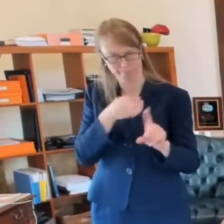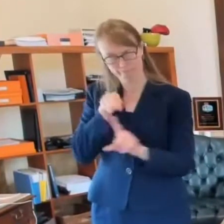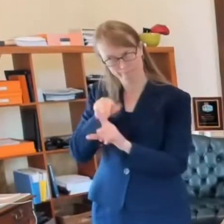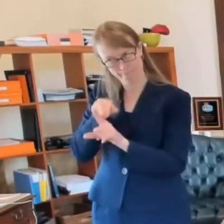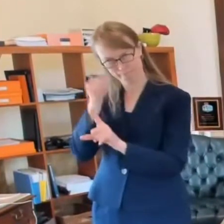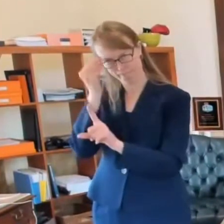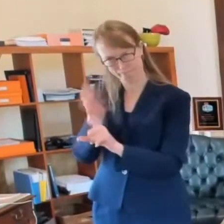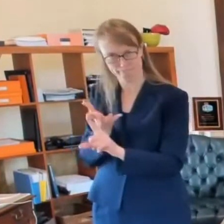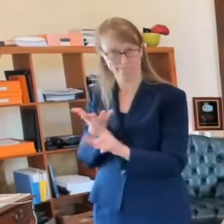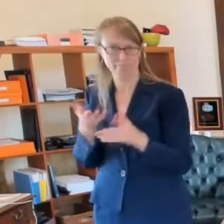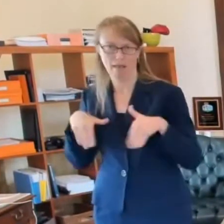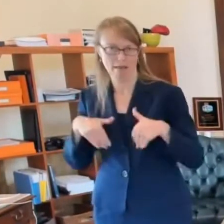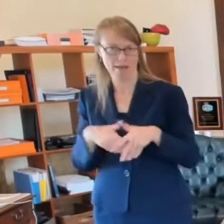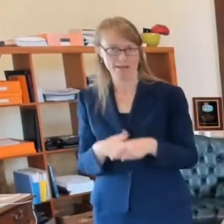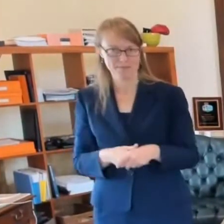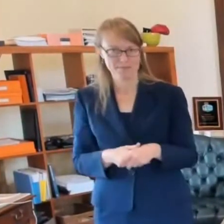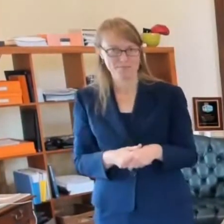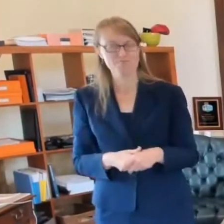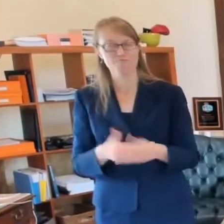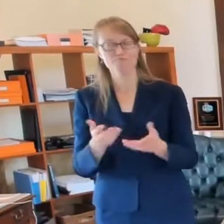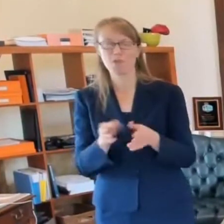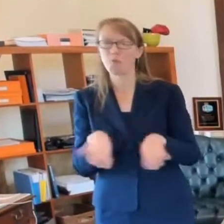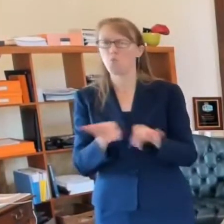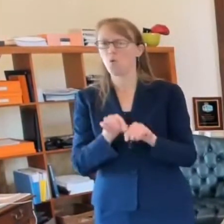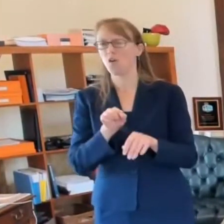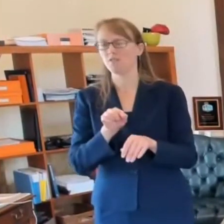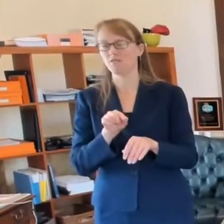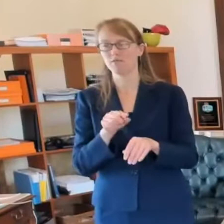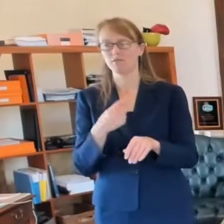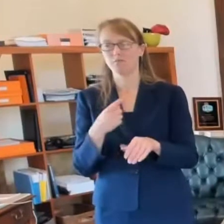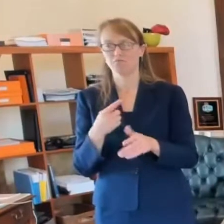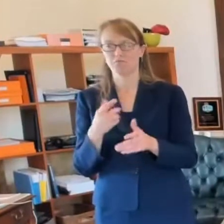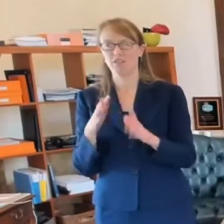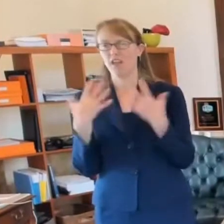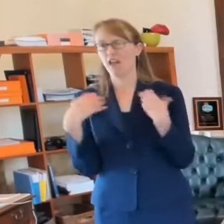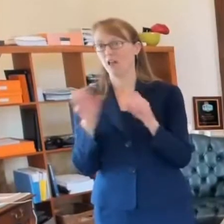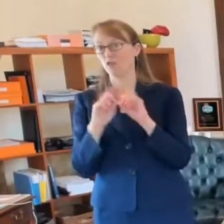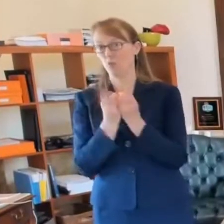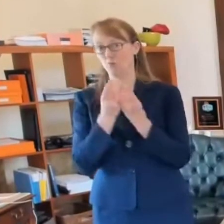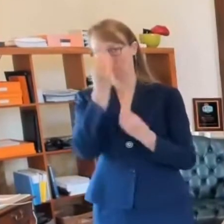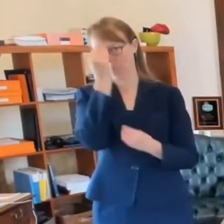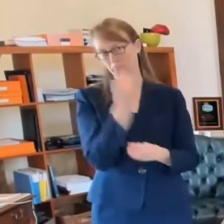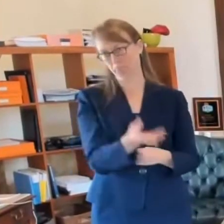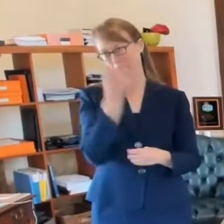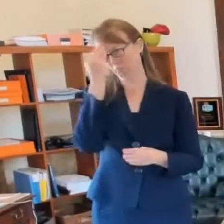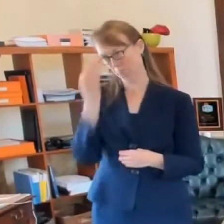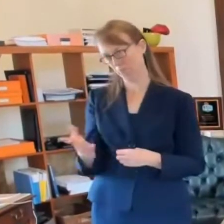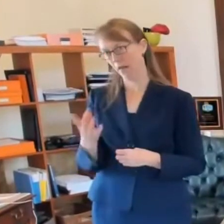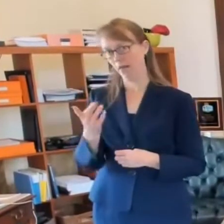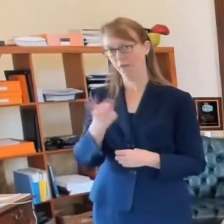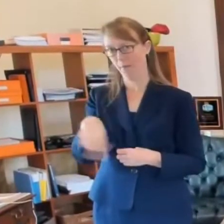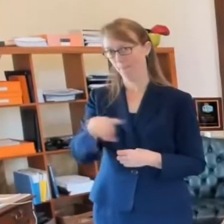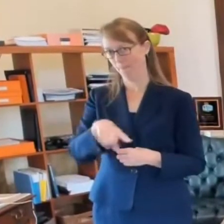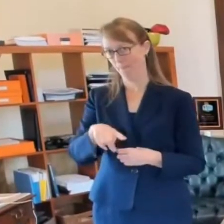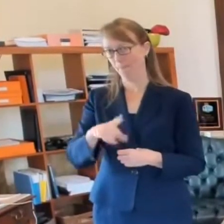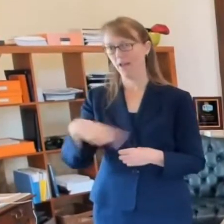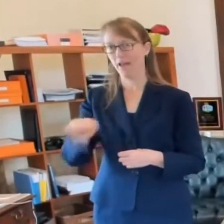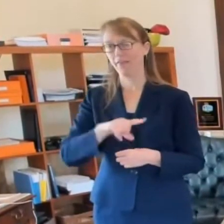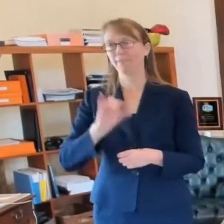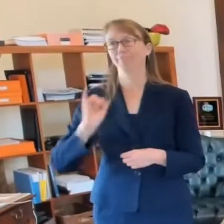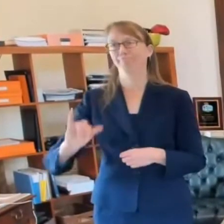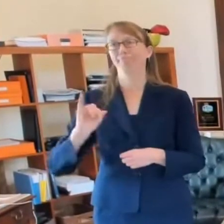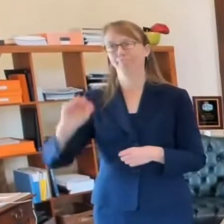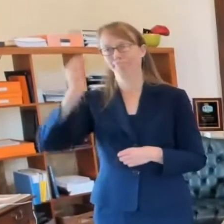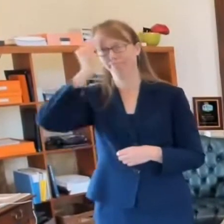notification first. And we are really hoping that that all the other businesses that